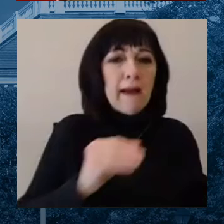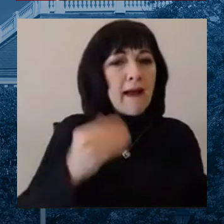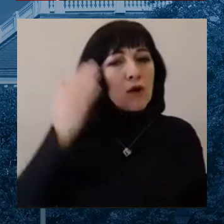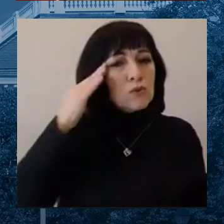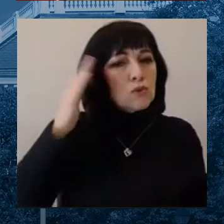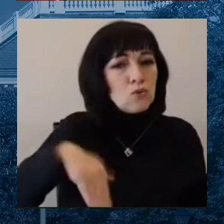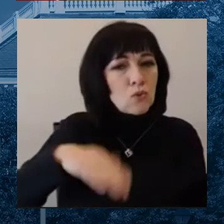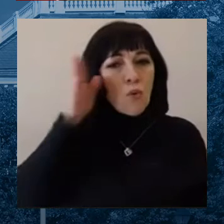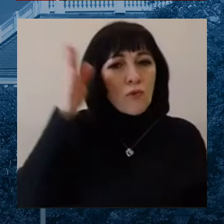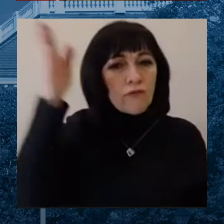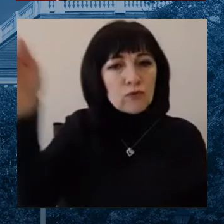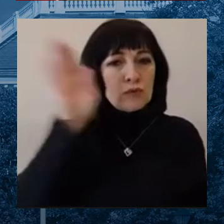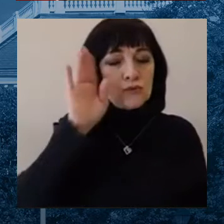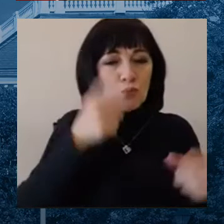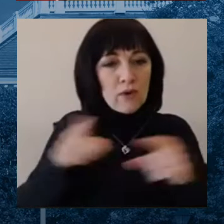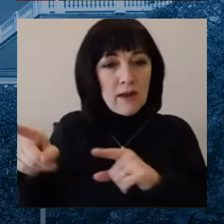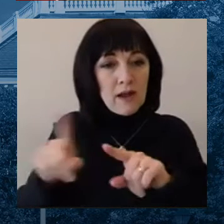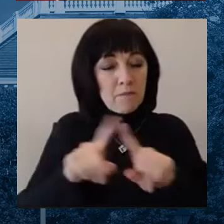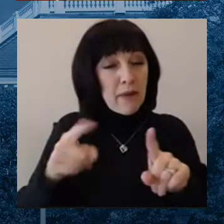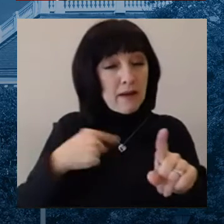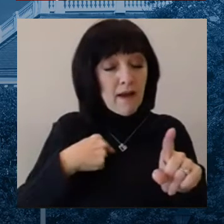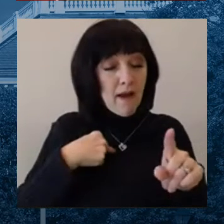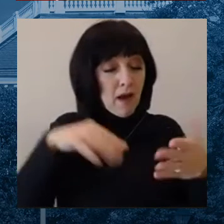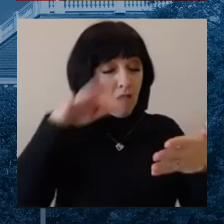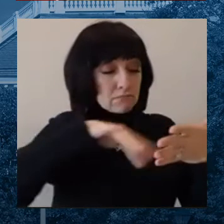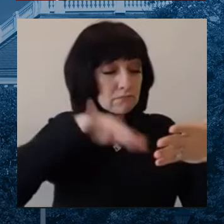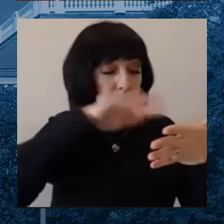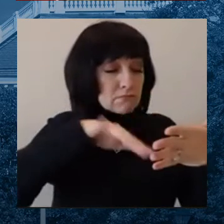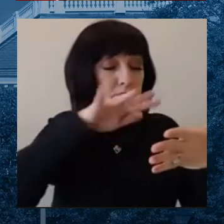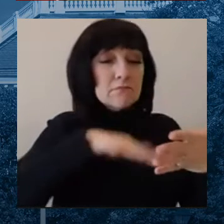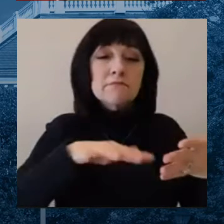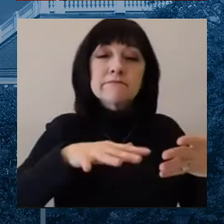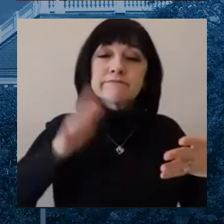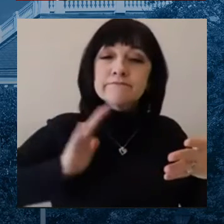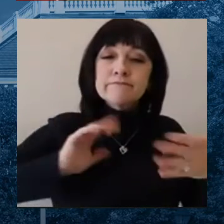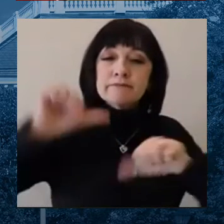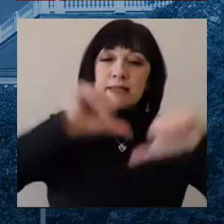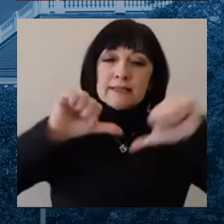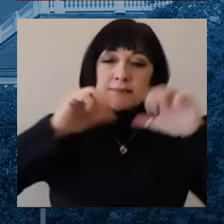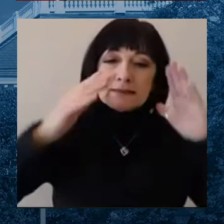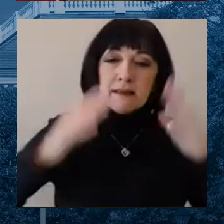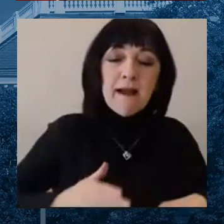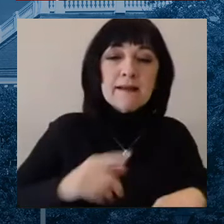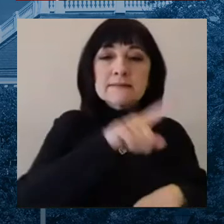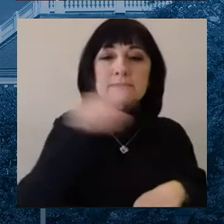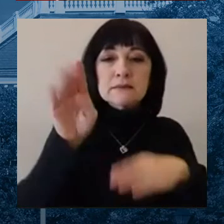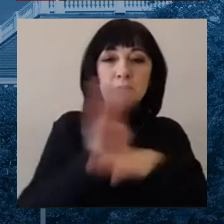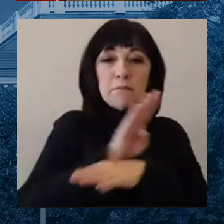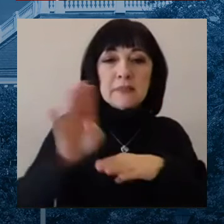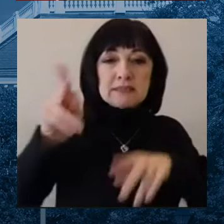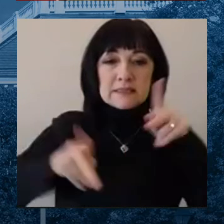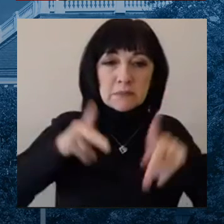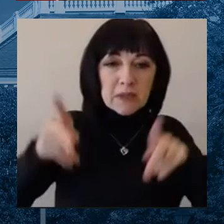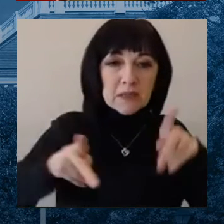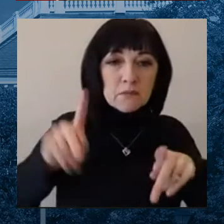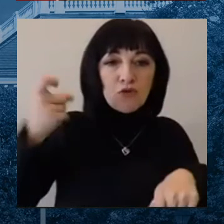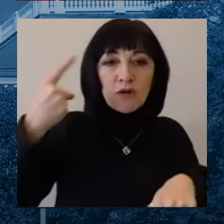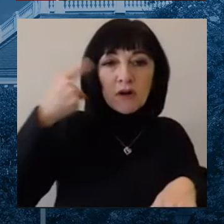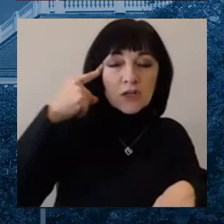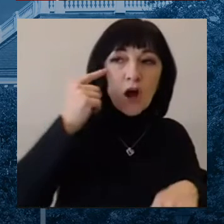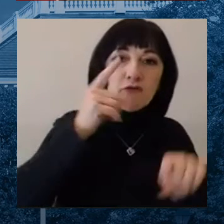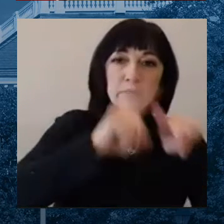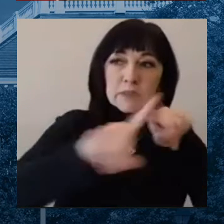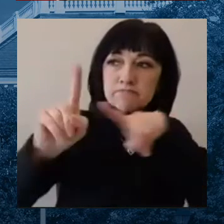And so when I reflect on some of those great names of the scientists, of the business people, those in government, those